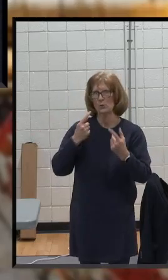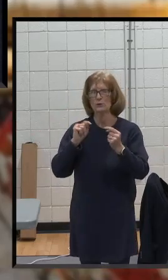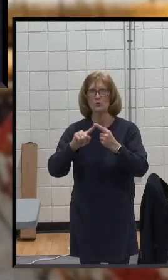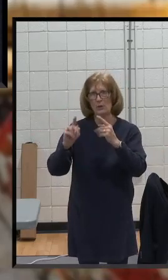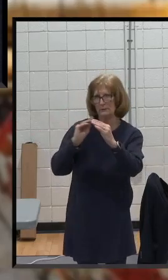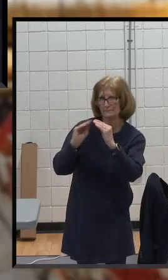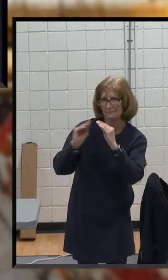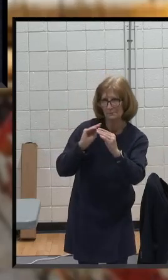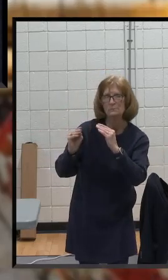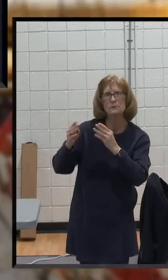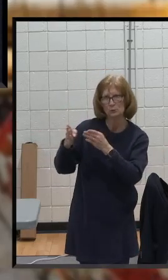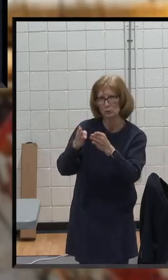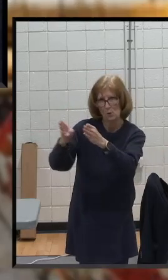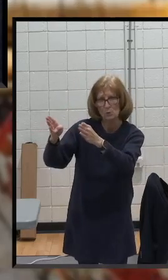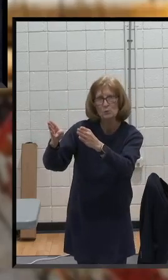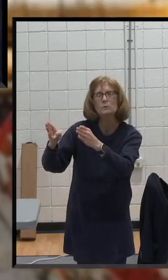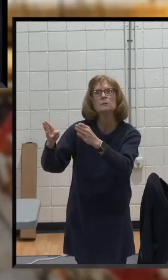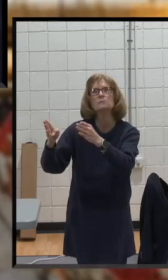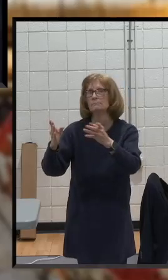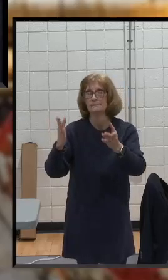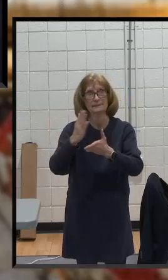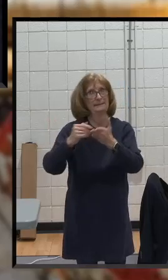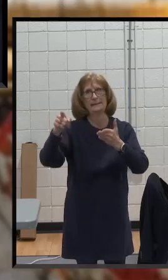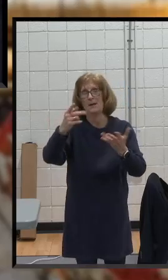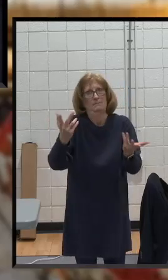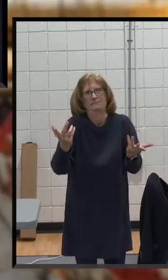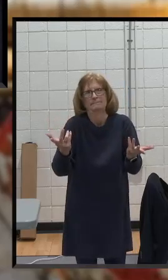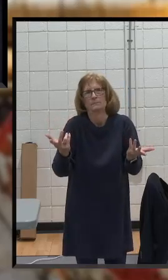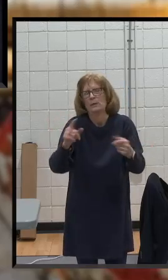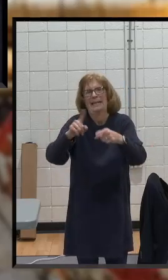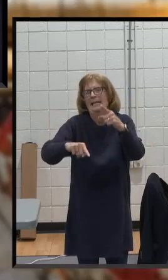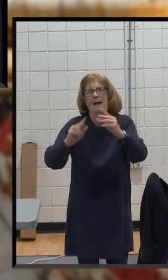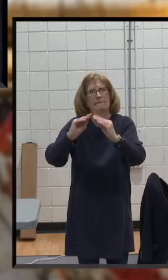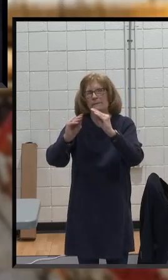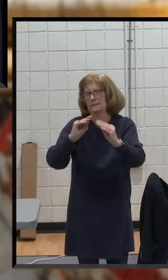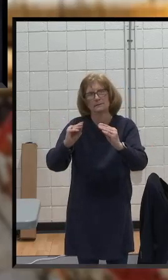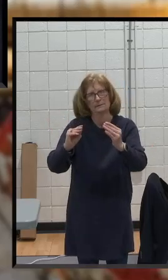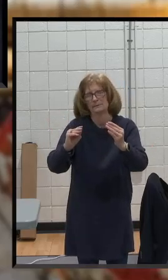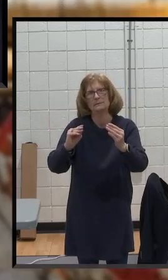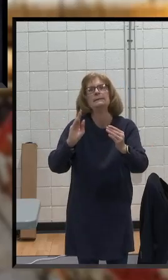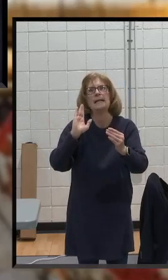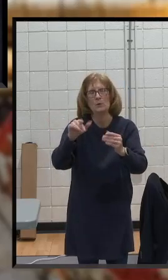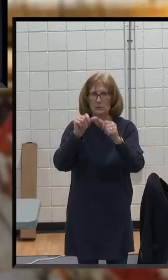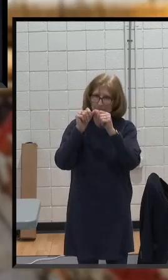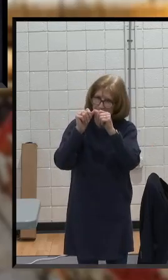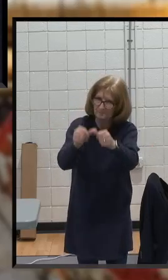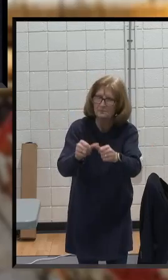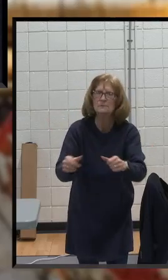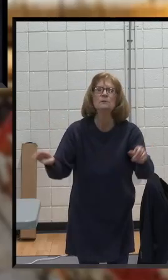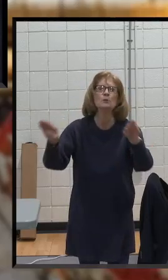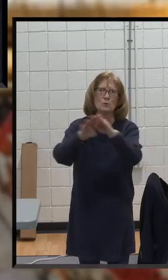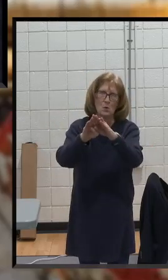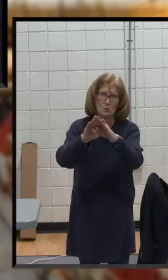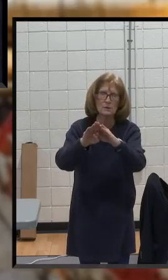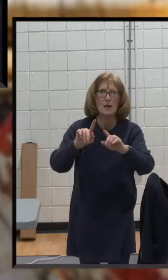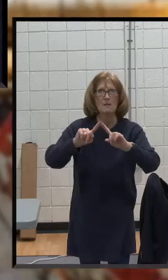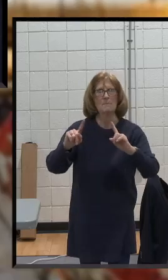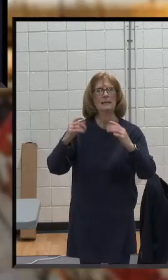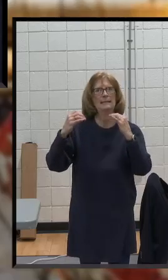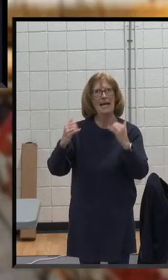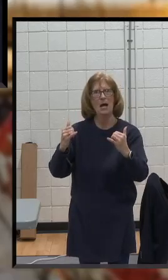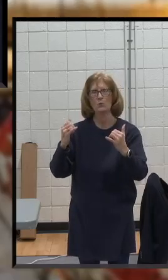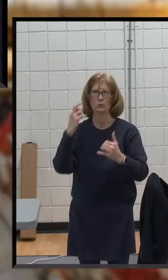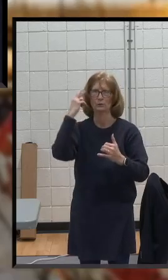Some of them will not be reopened, but as we, in the years ahead, as we're digging deeper into